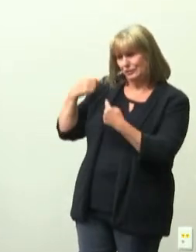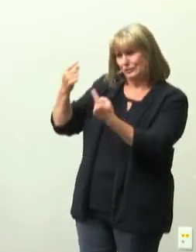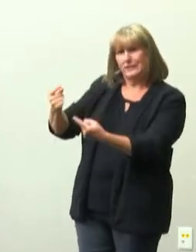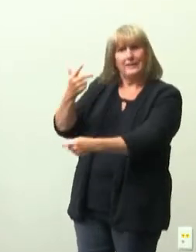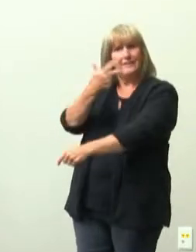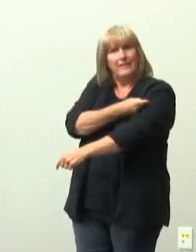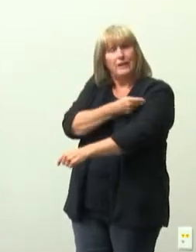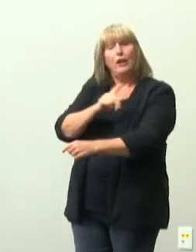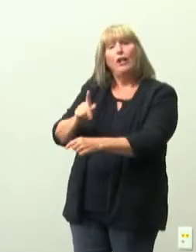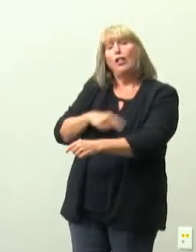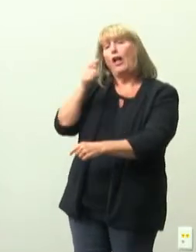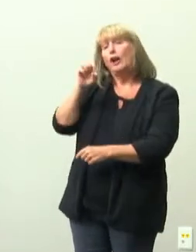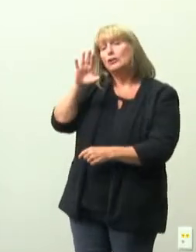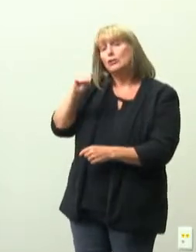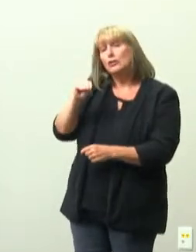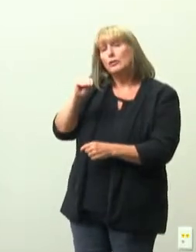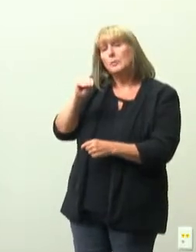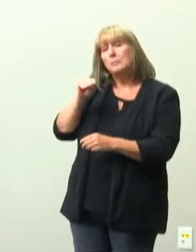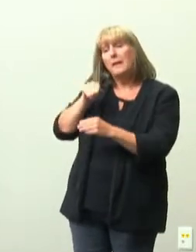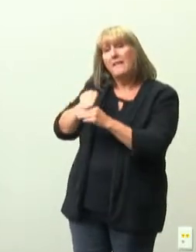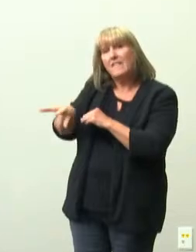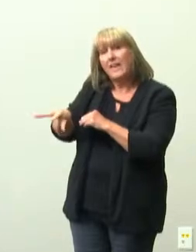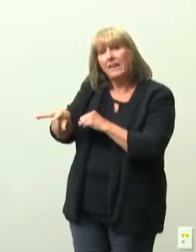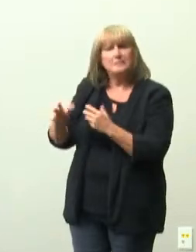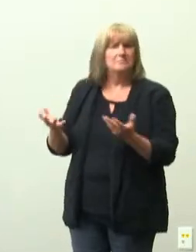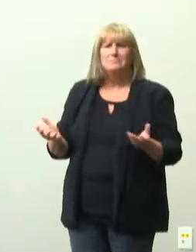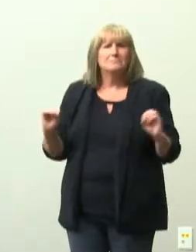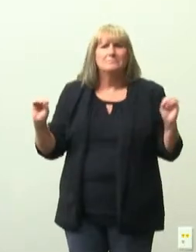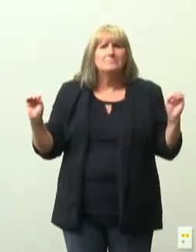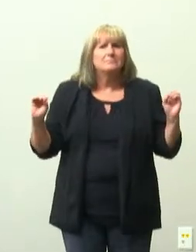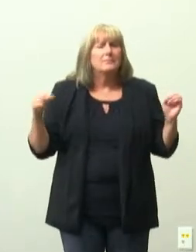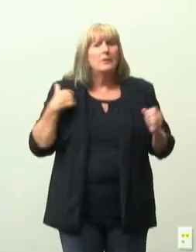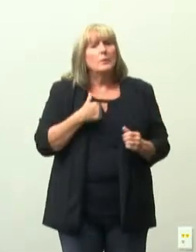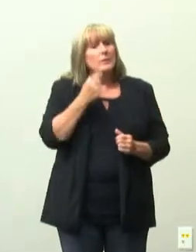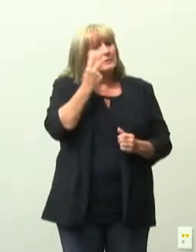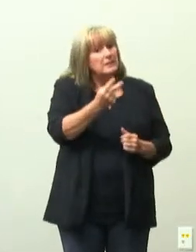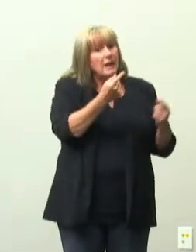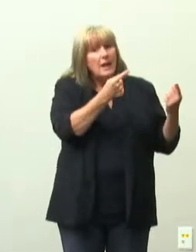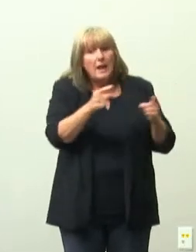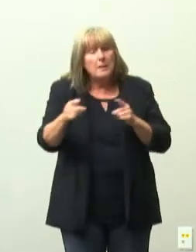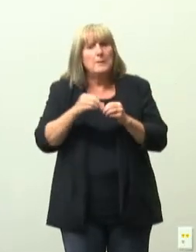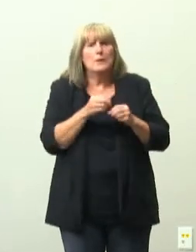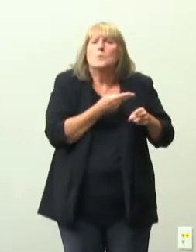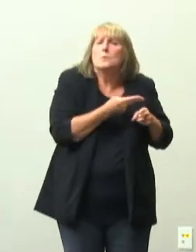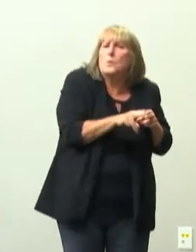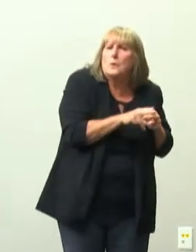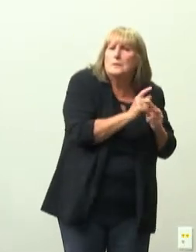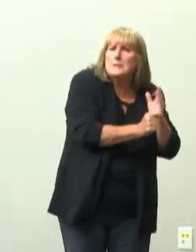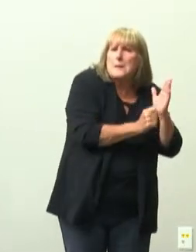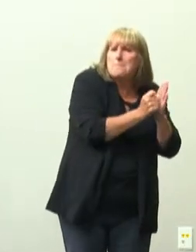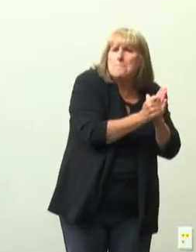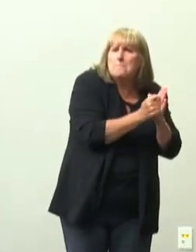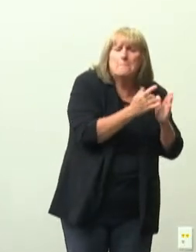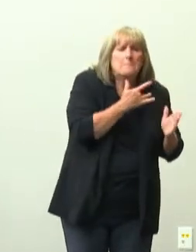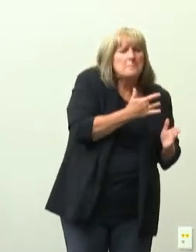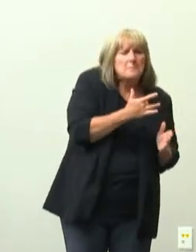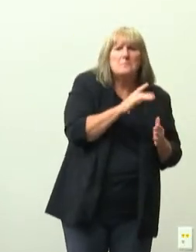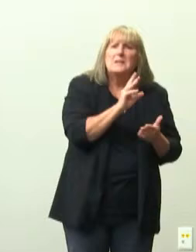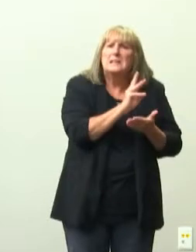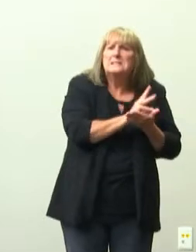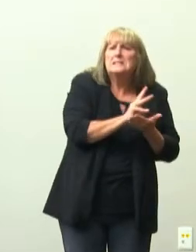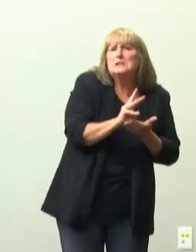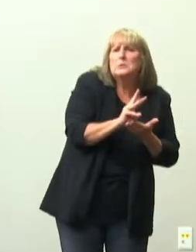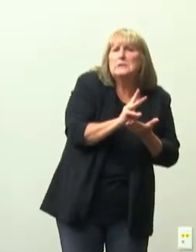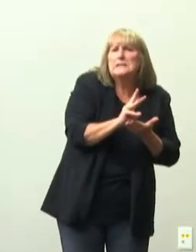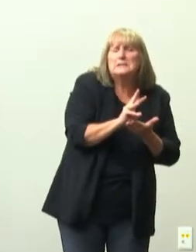the long-term side effects from vaccinations don't exist. The things we see occur in the short period of time, usually within 6 weeks,